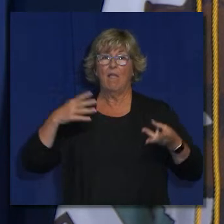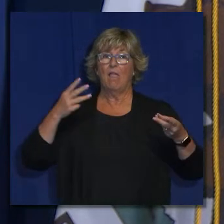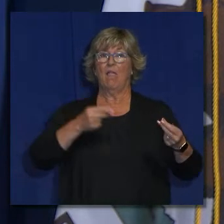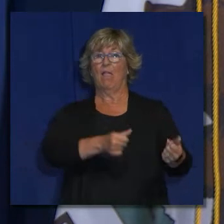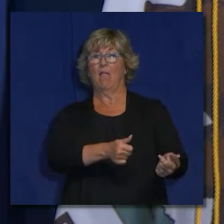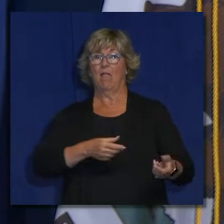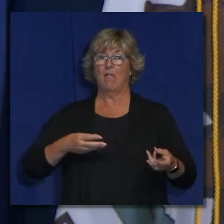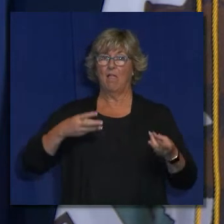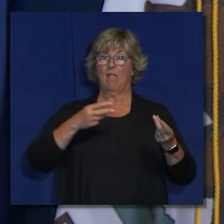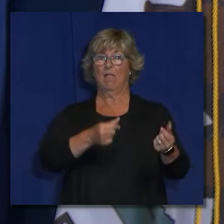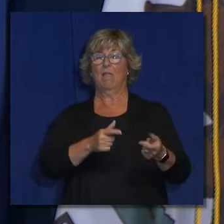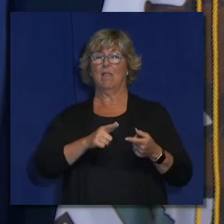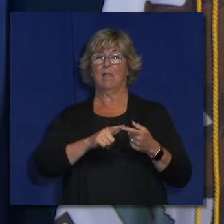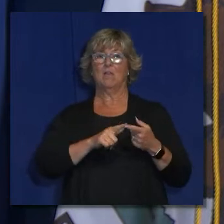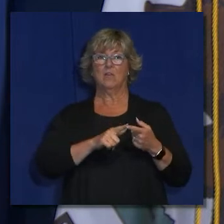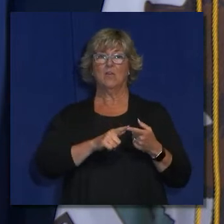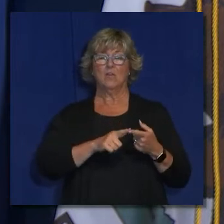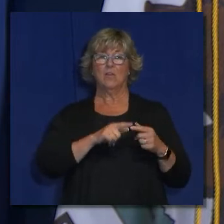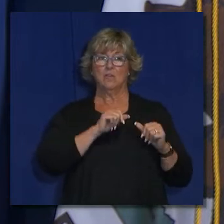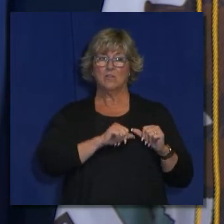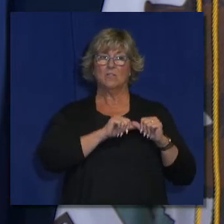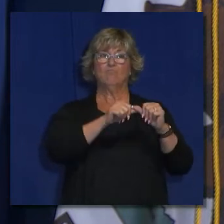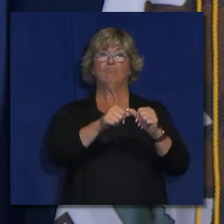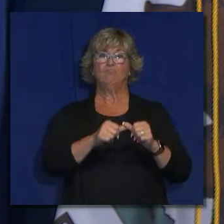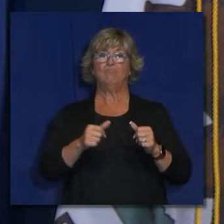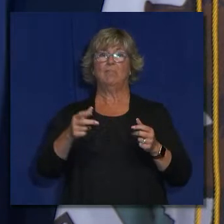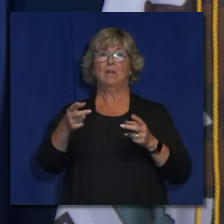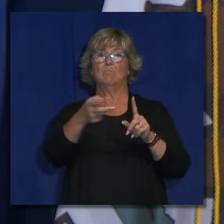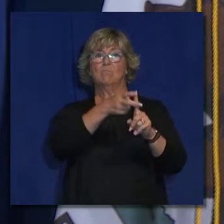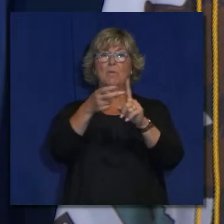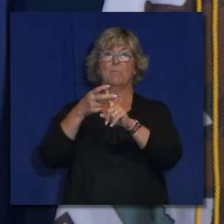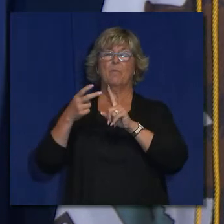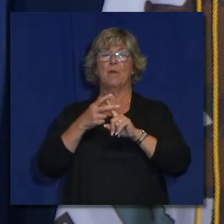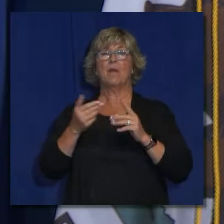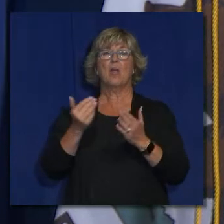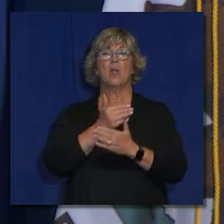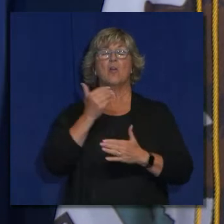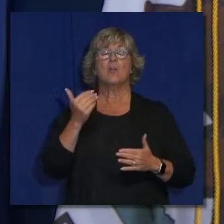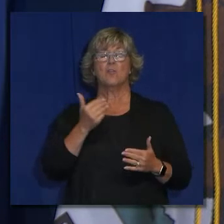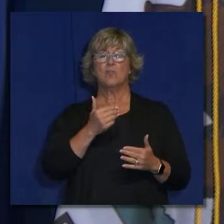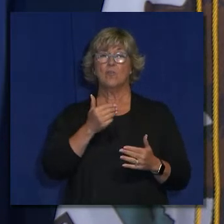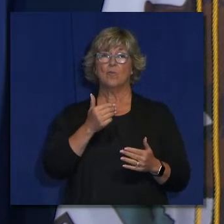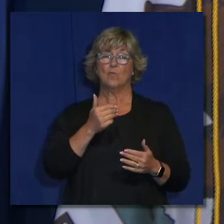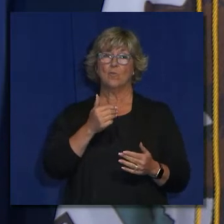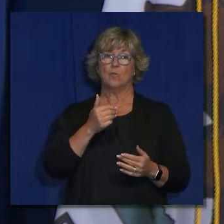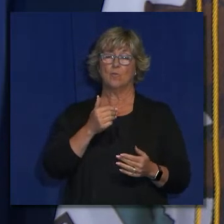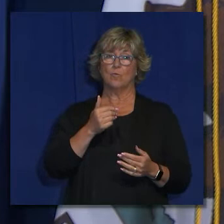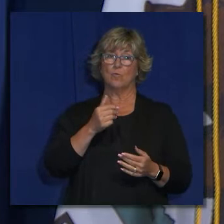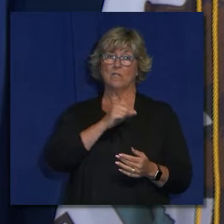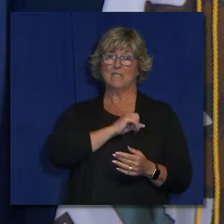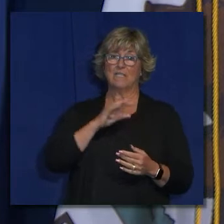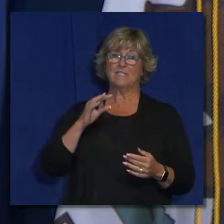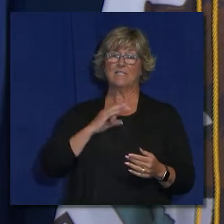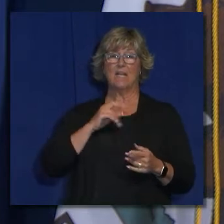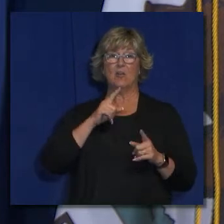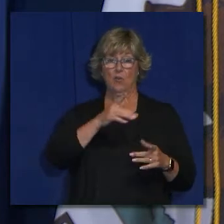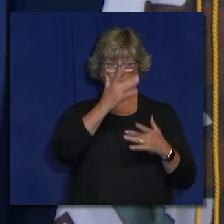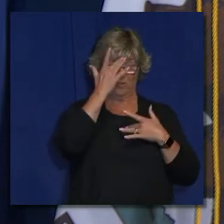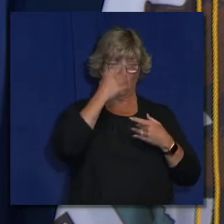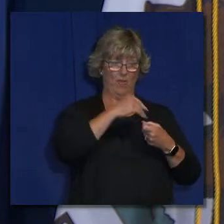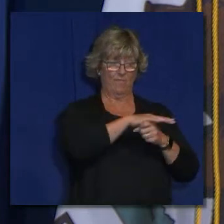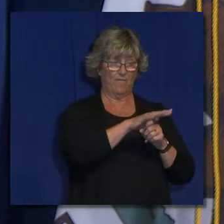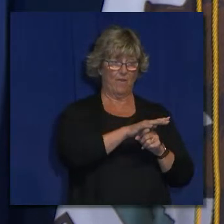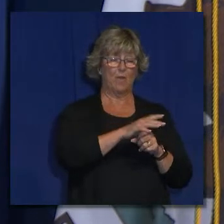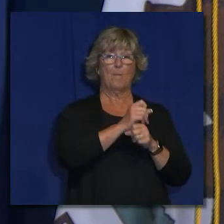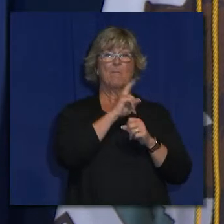of dollars towards providing surge staffing during the COVID, the worst parts of the COVID pandemic. Just to make sure that